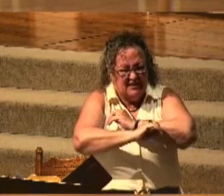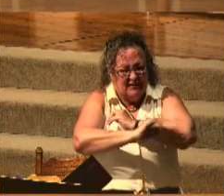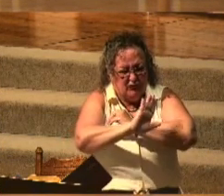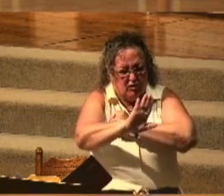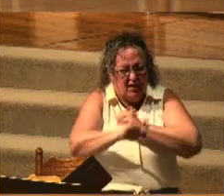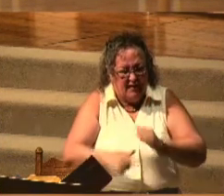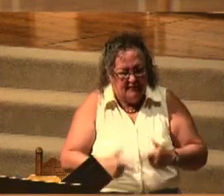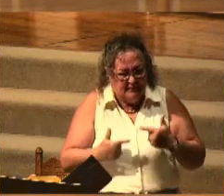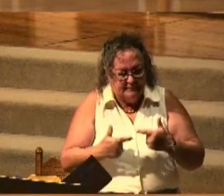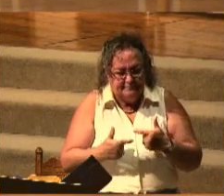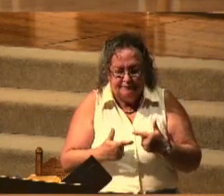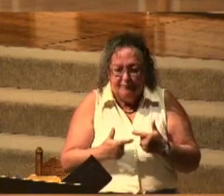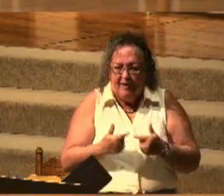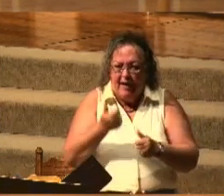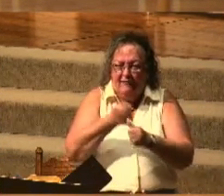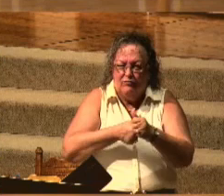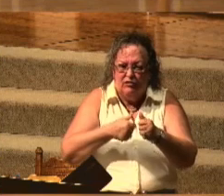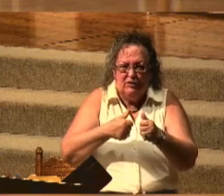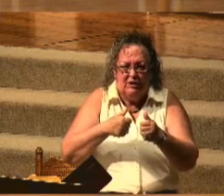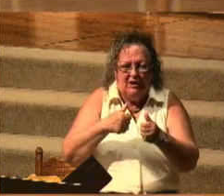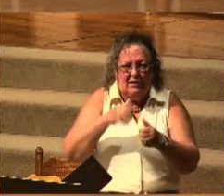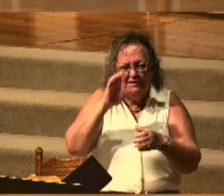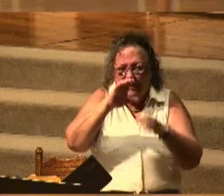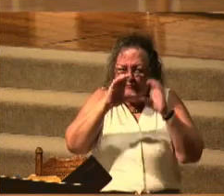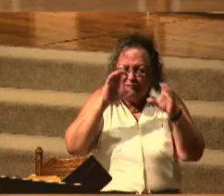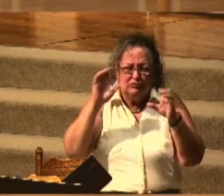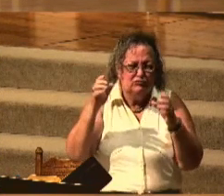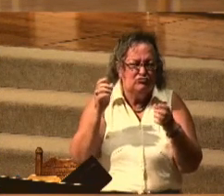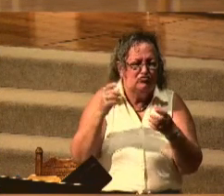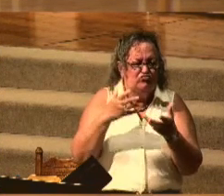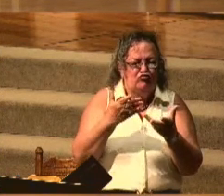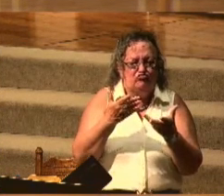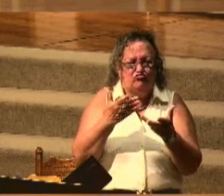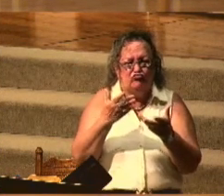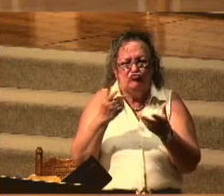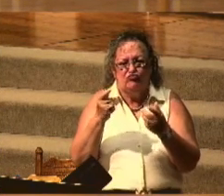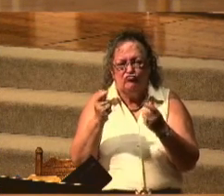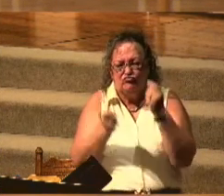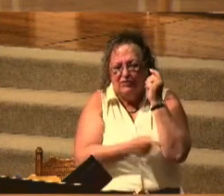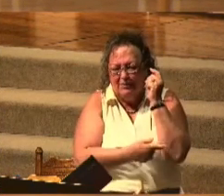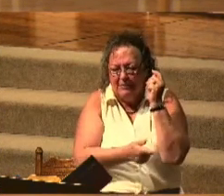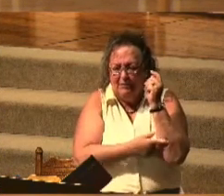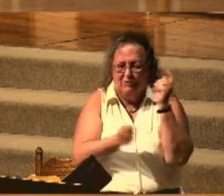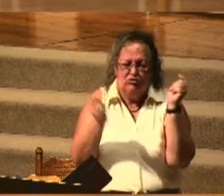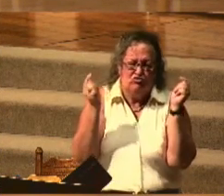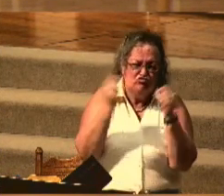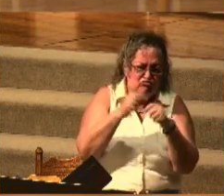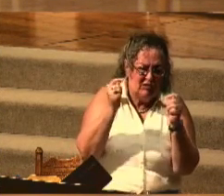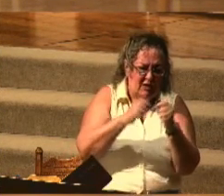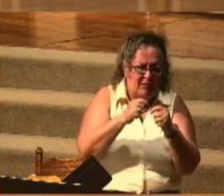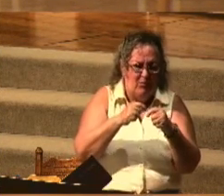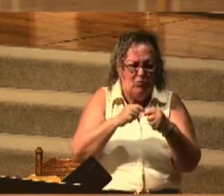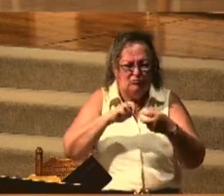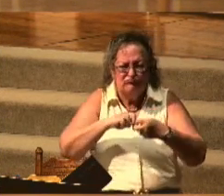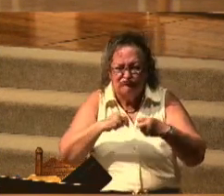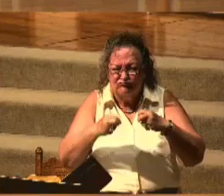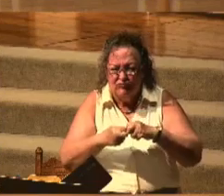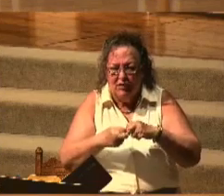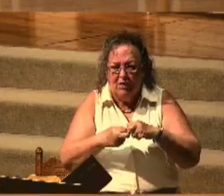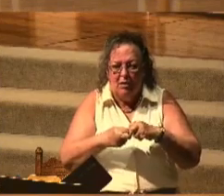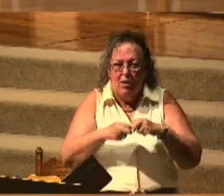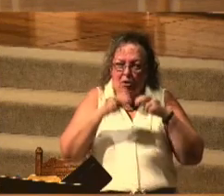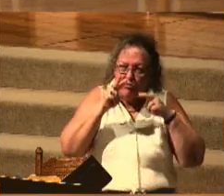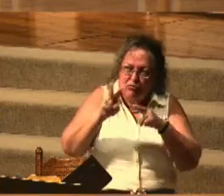of trouble, every cloud of trial, temptation, testing, look for God's